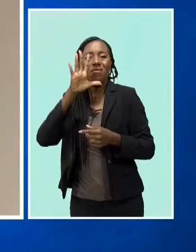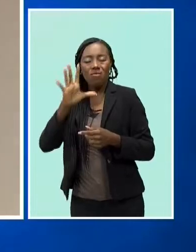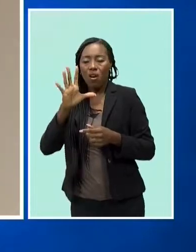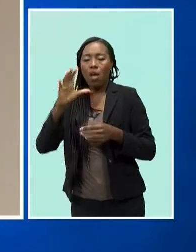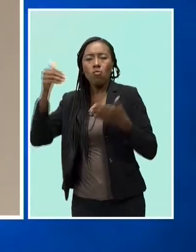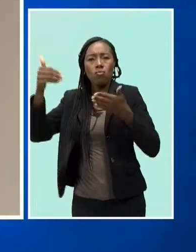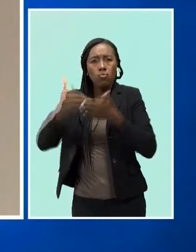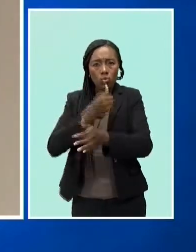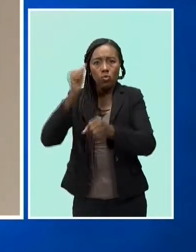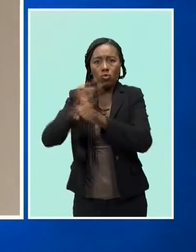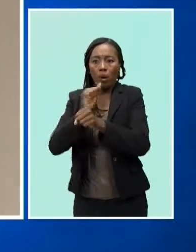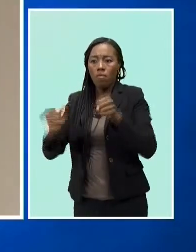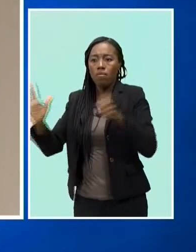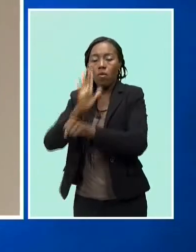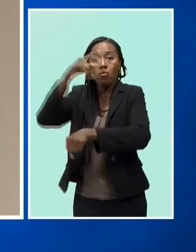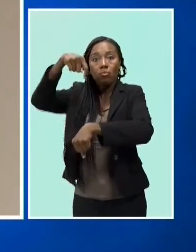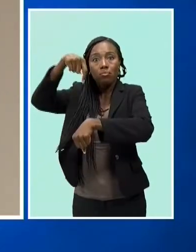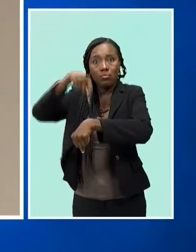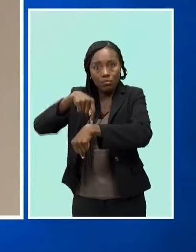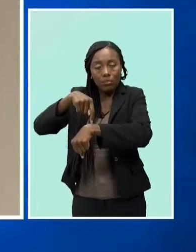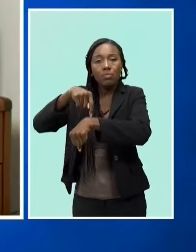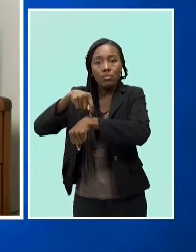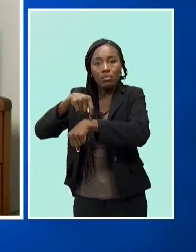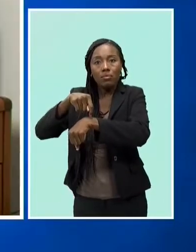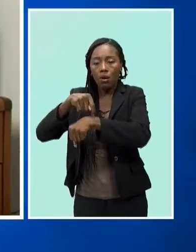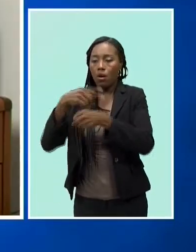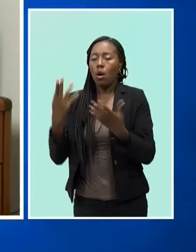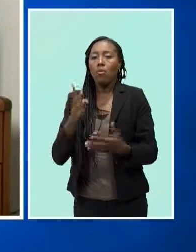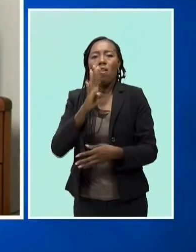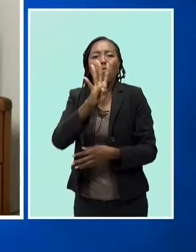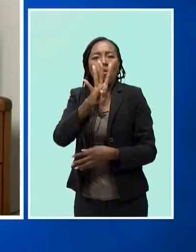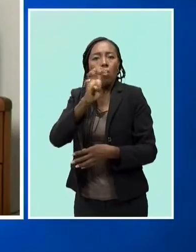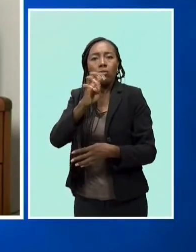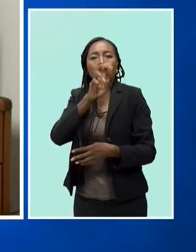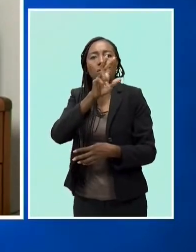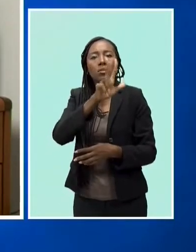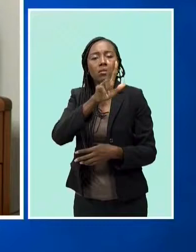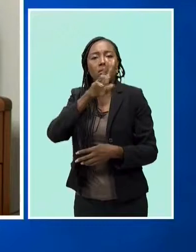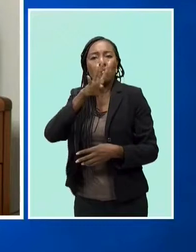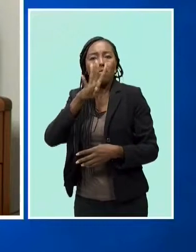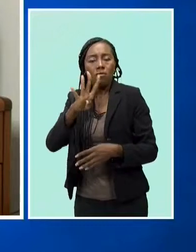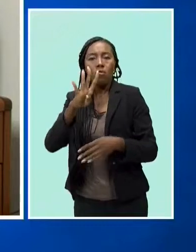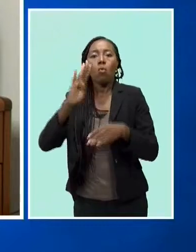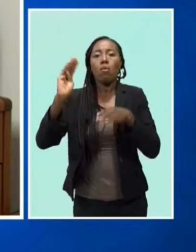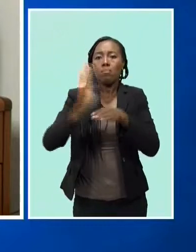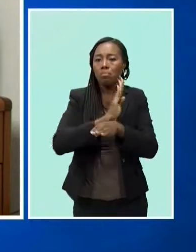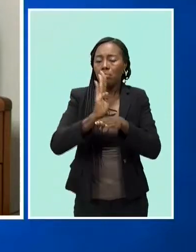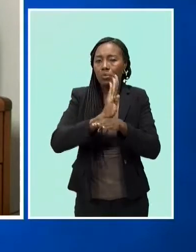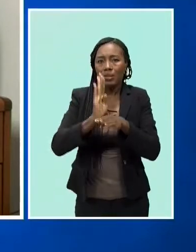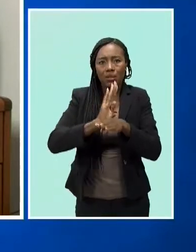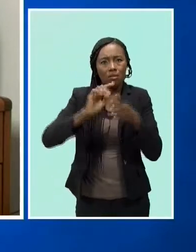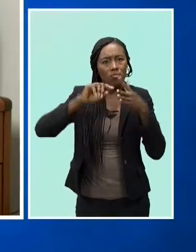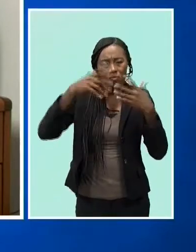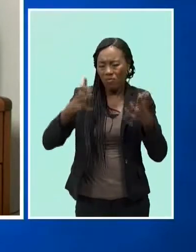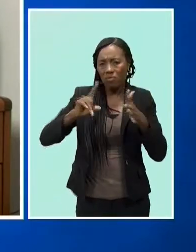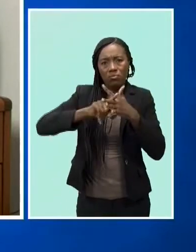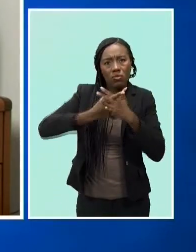full-time jobs coming out of that. We've expanded 434 existing